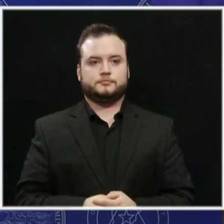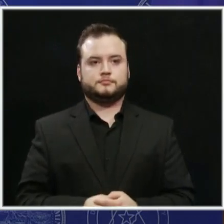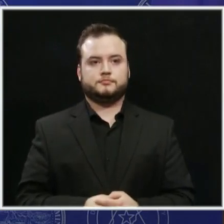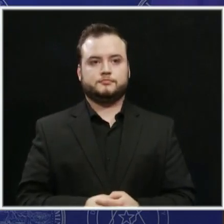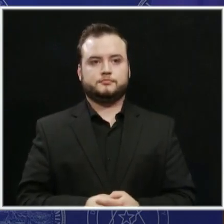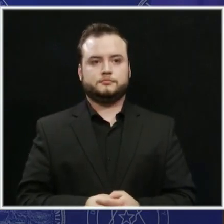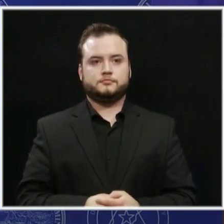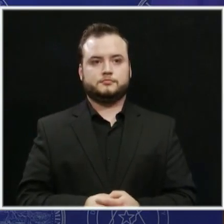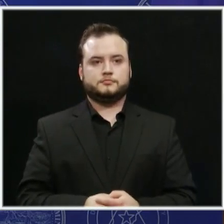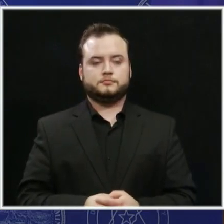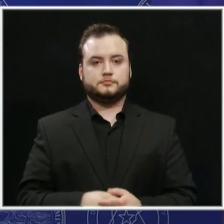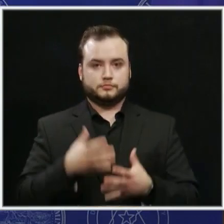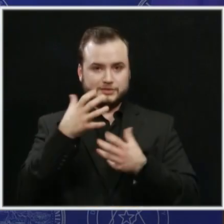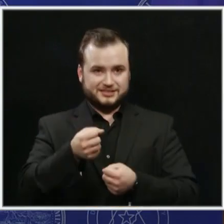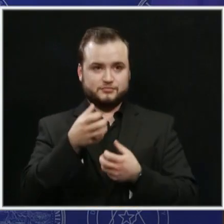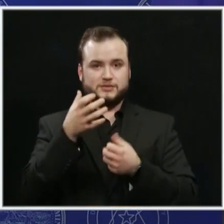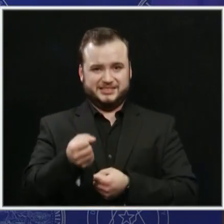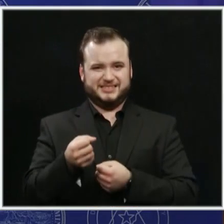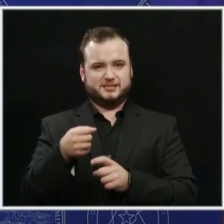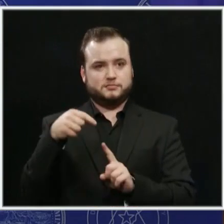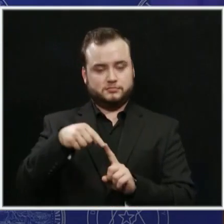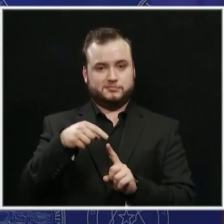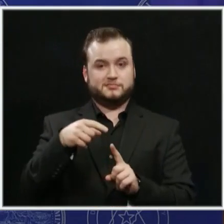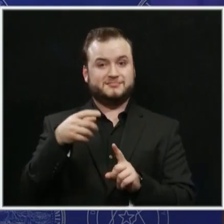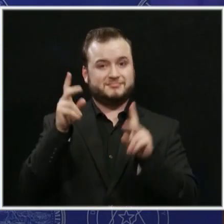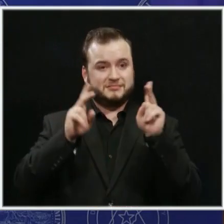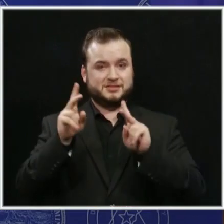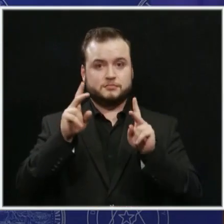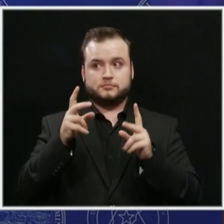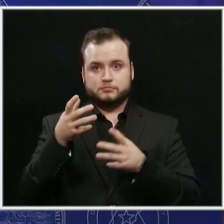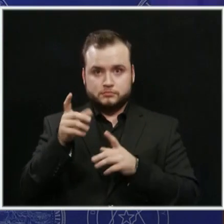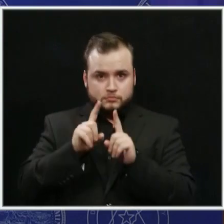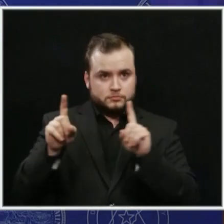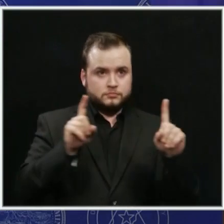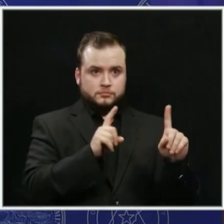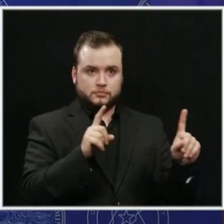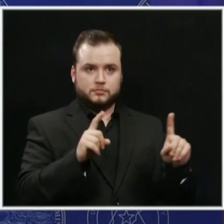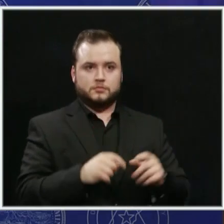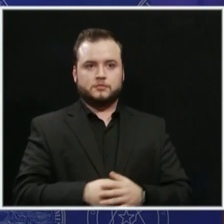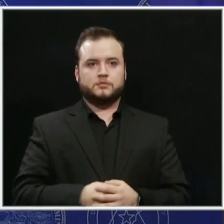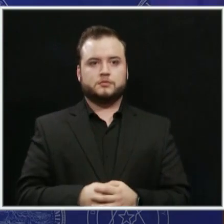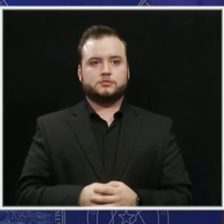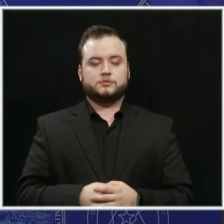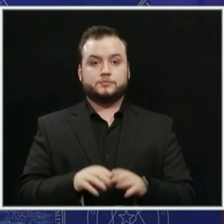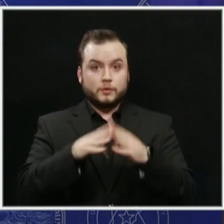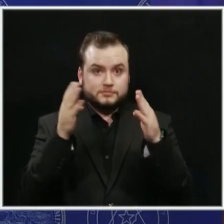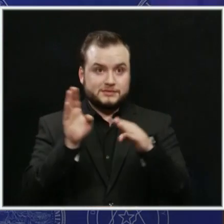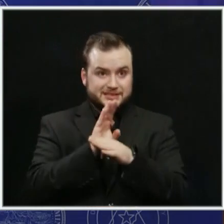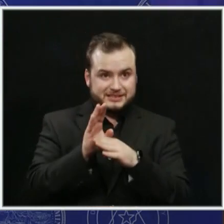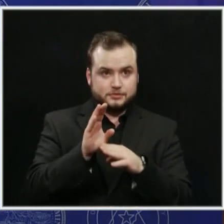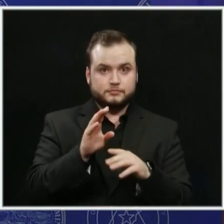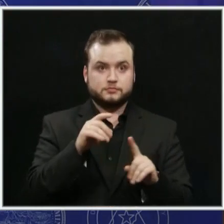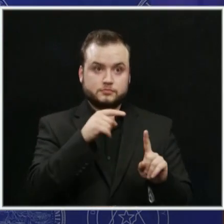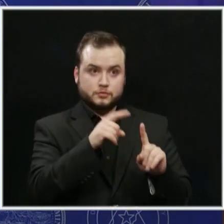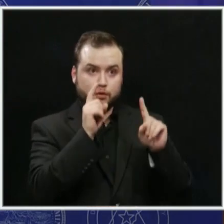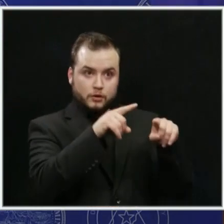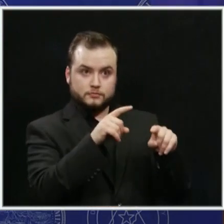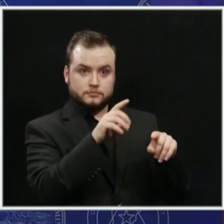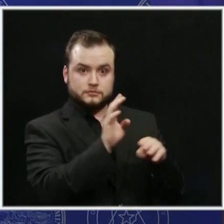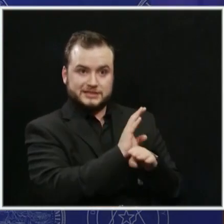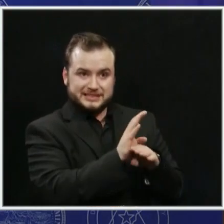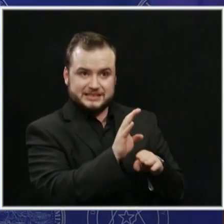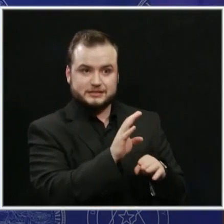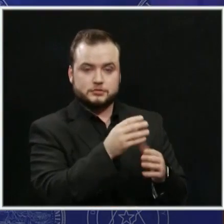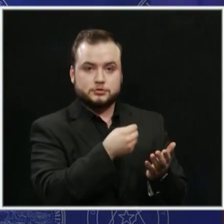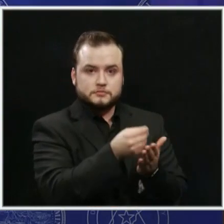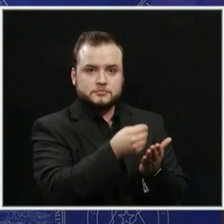that's why trust in that people, again, you can open up your business, but if people think they're going to get COVID going there, they're not going to shop whether it's open by an executive order